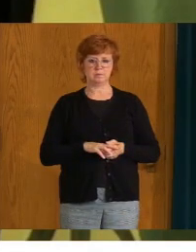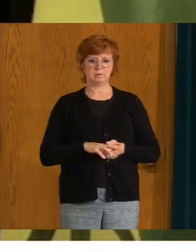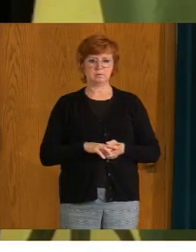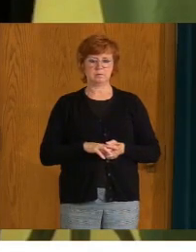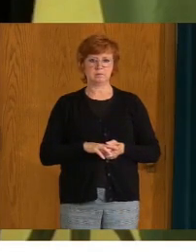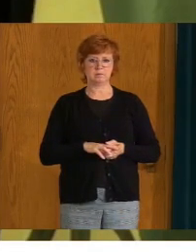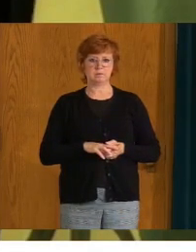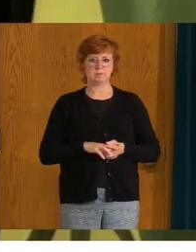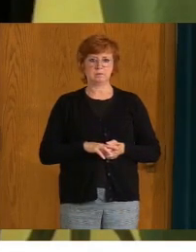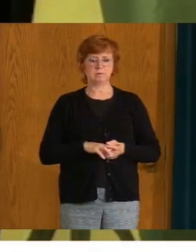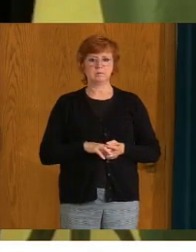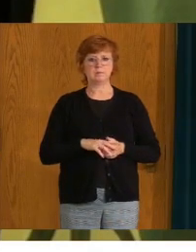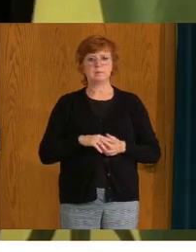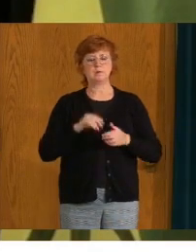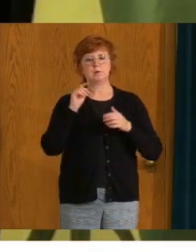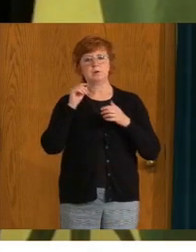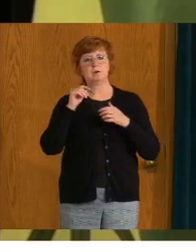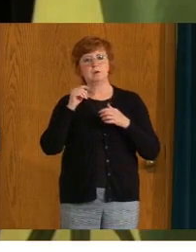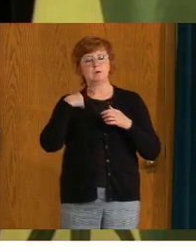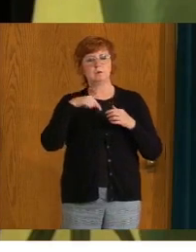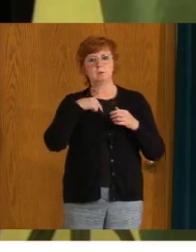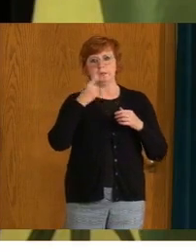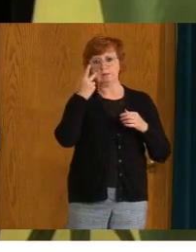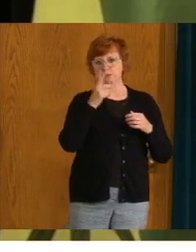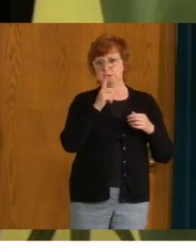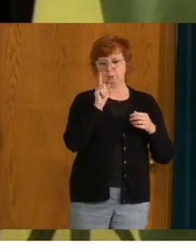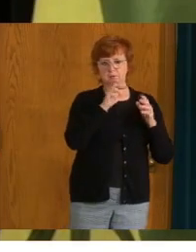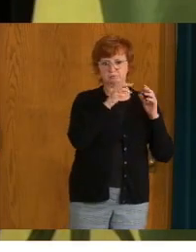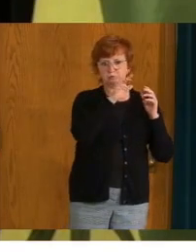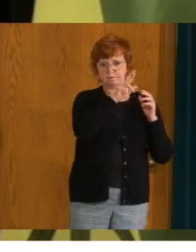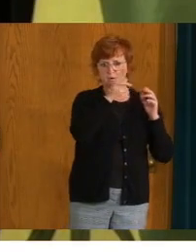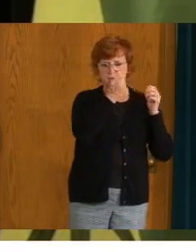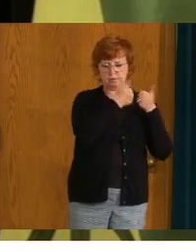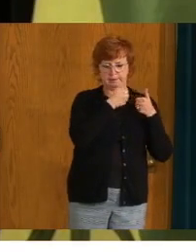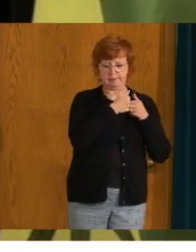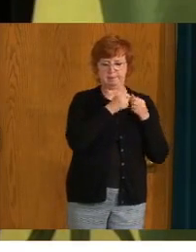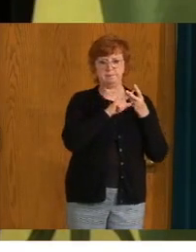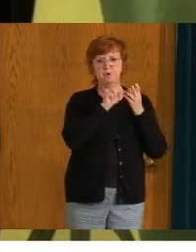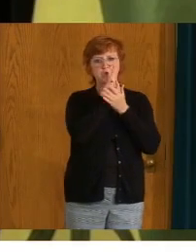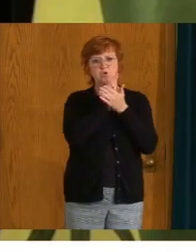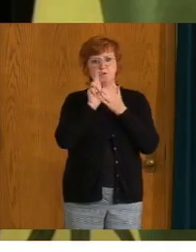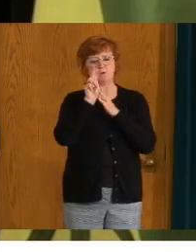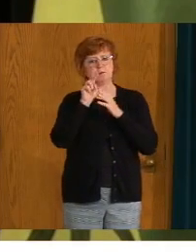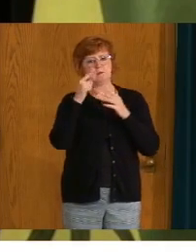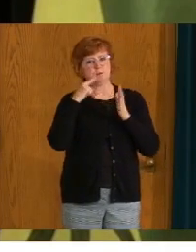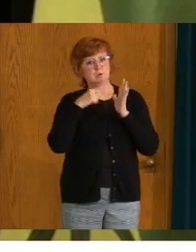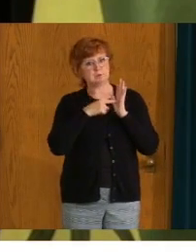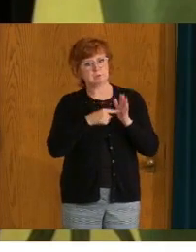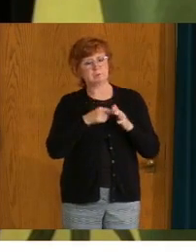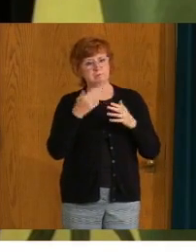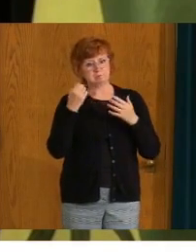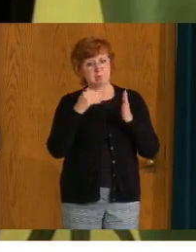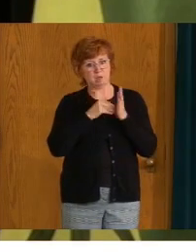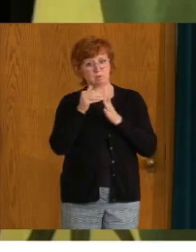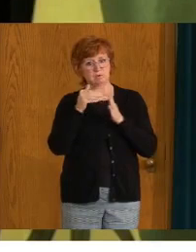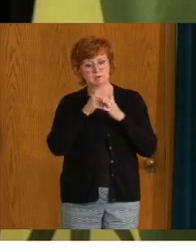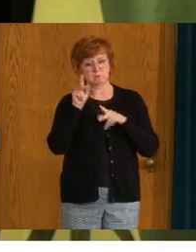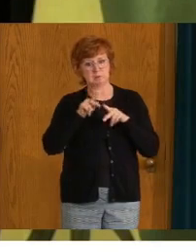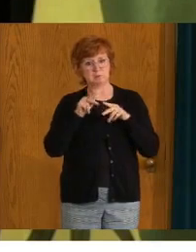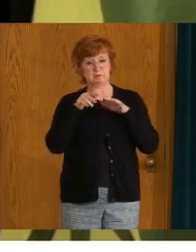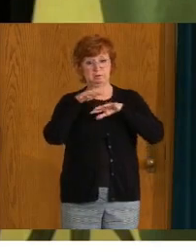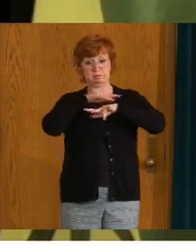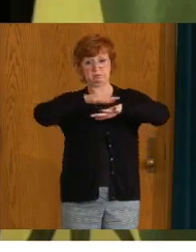What we see at a Rider game, what we see at universities where we have many thousands of students coming together, even what we see in